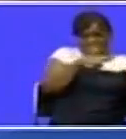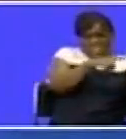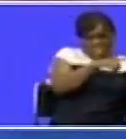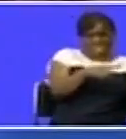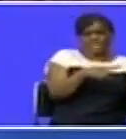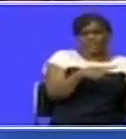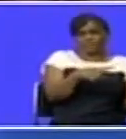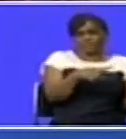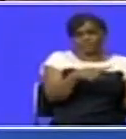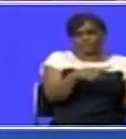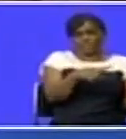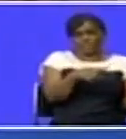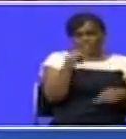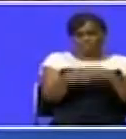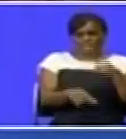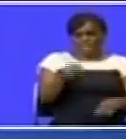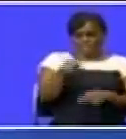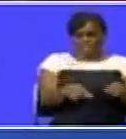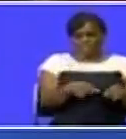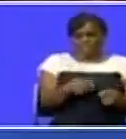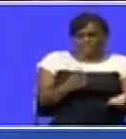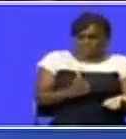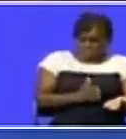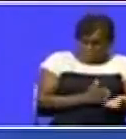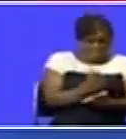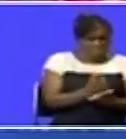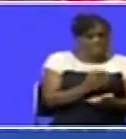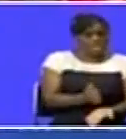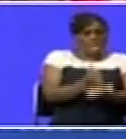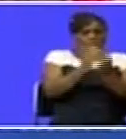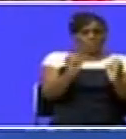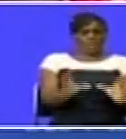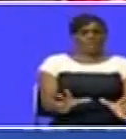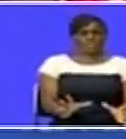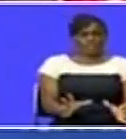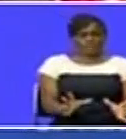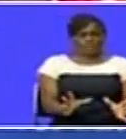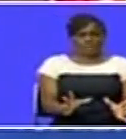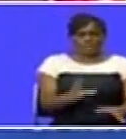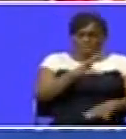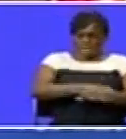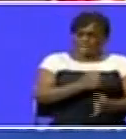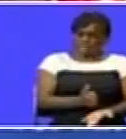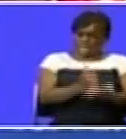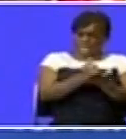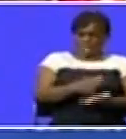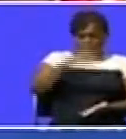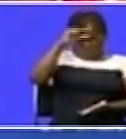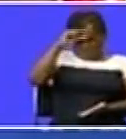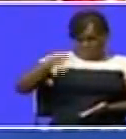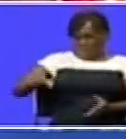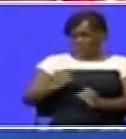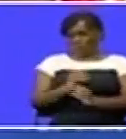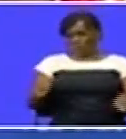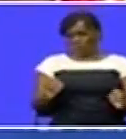for witchcraft. And they keep blaming the justice system for not being so rational. Hatupati msaada kutoka kwa serikali yetu wa county,